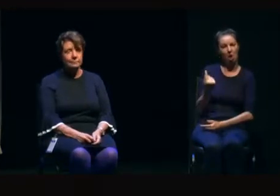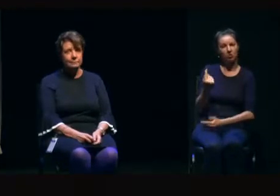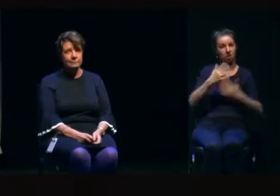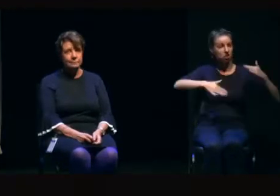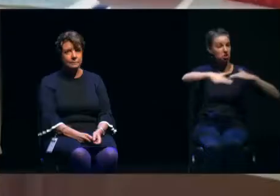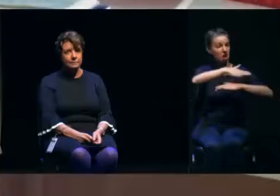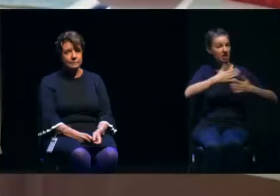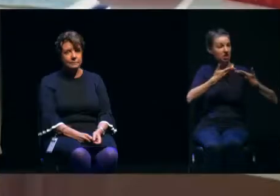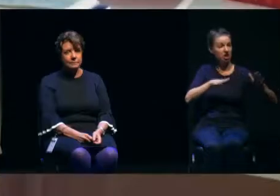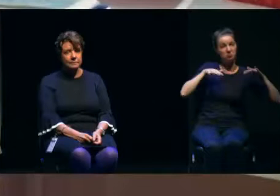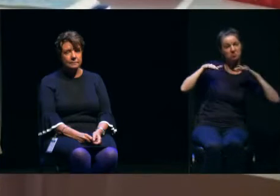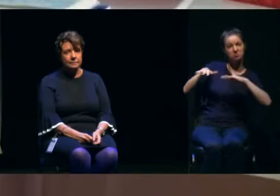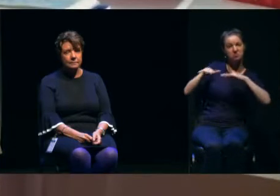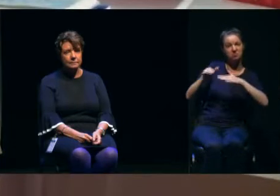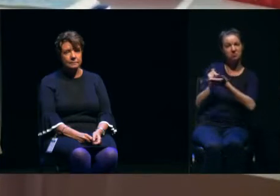on her too?